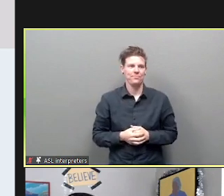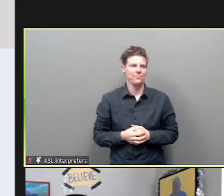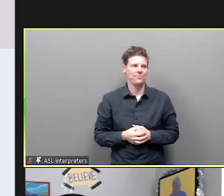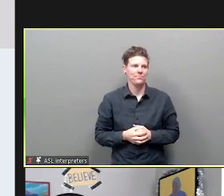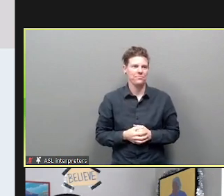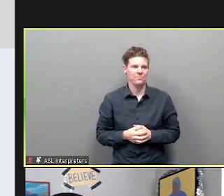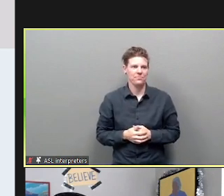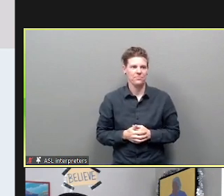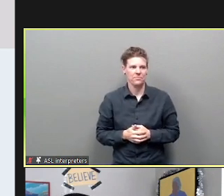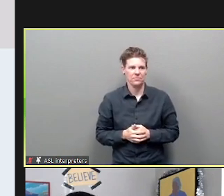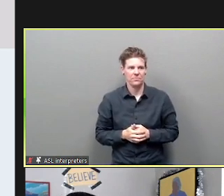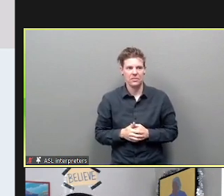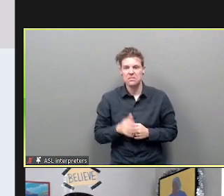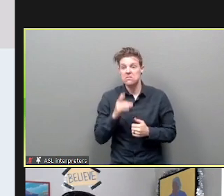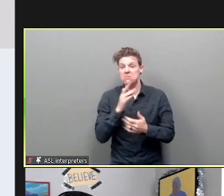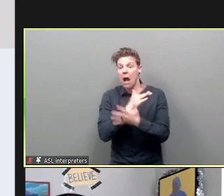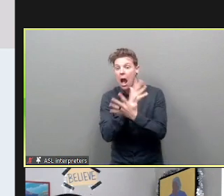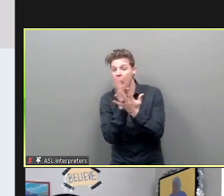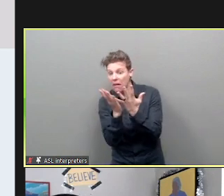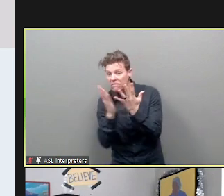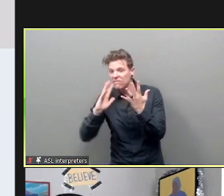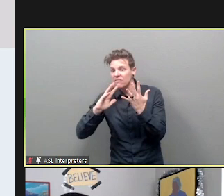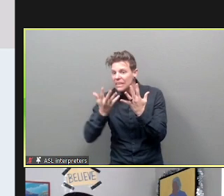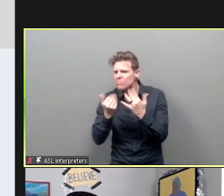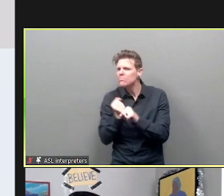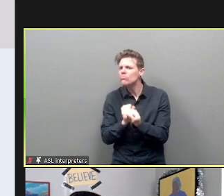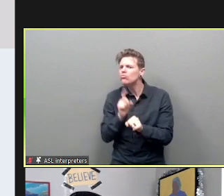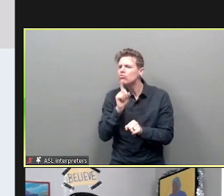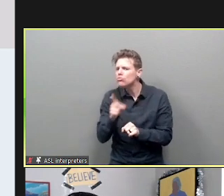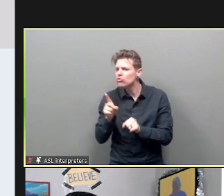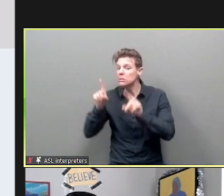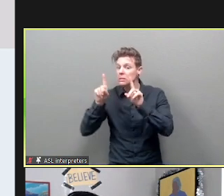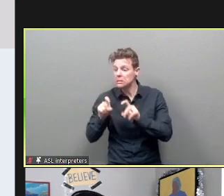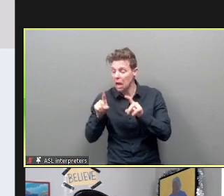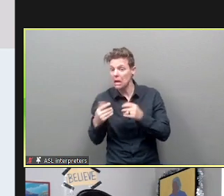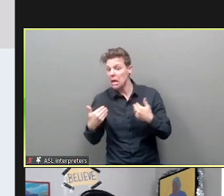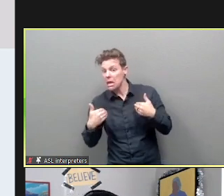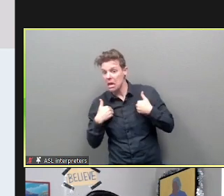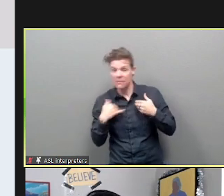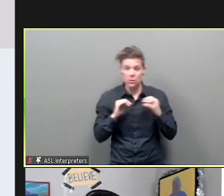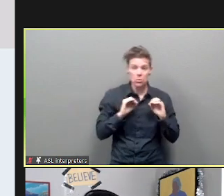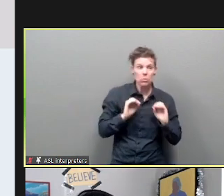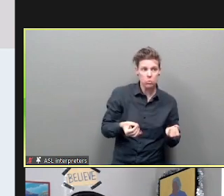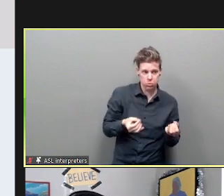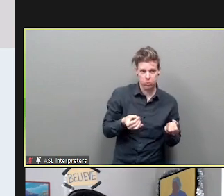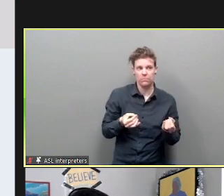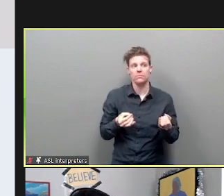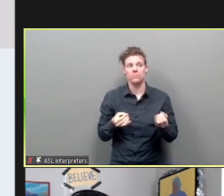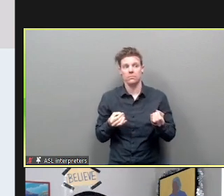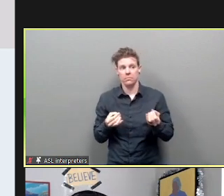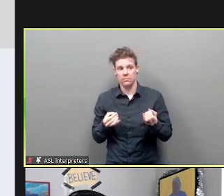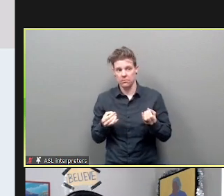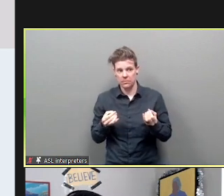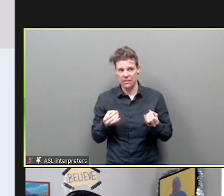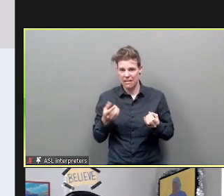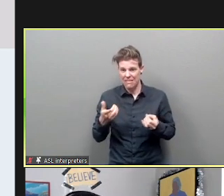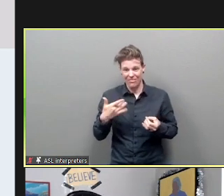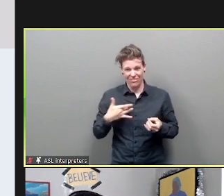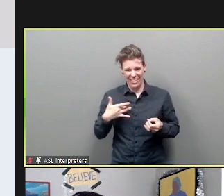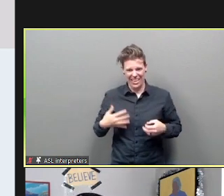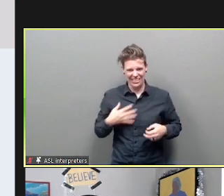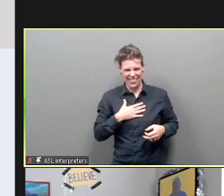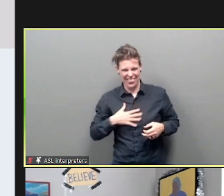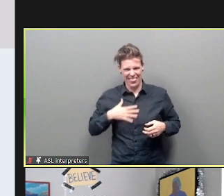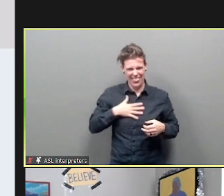at any point, if you develop symptoms, then you stay home and you end up in that back to the have symptoms